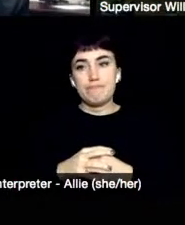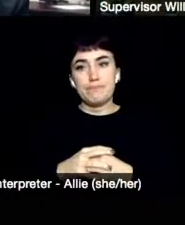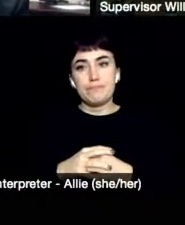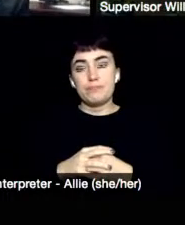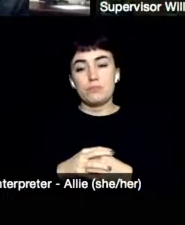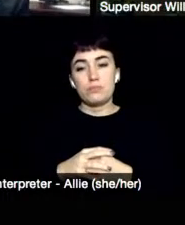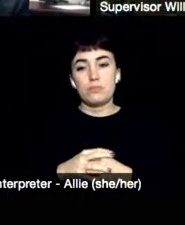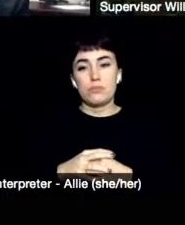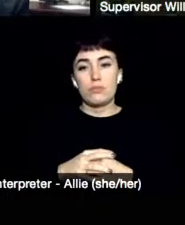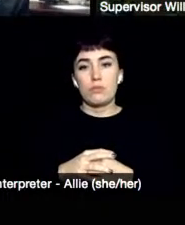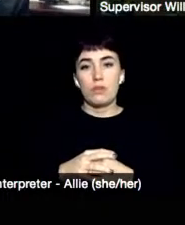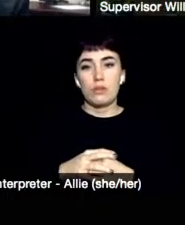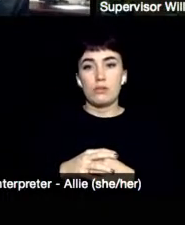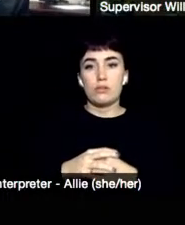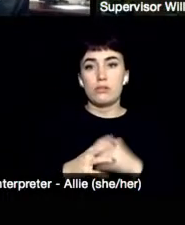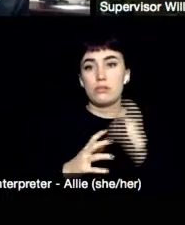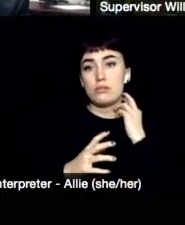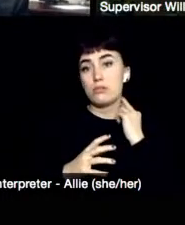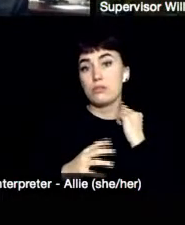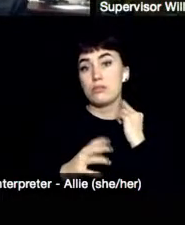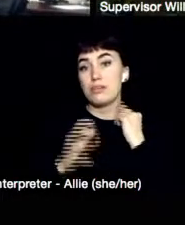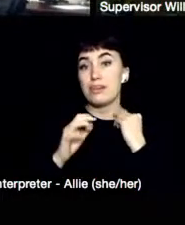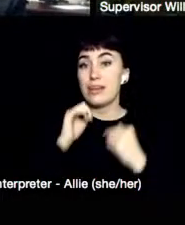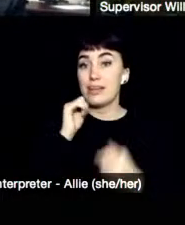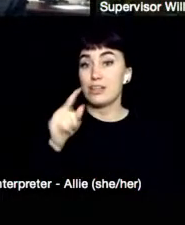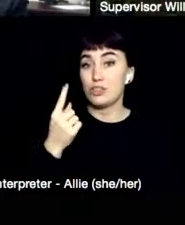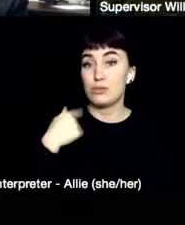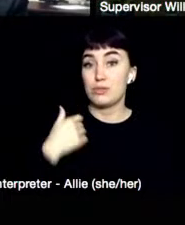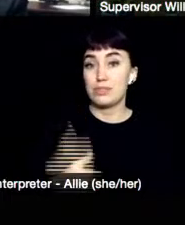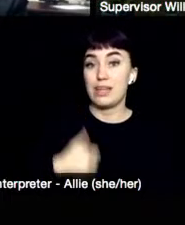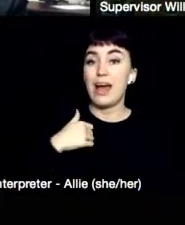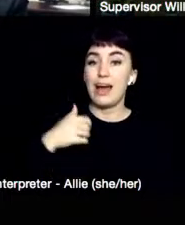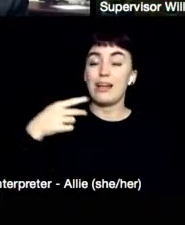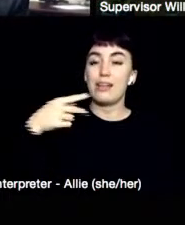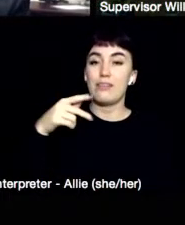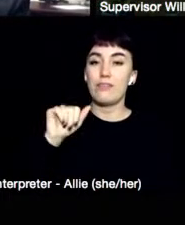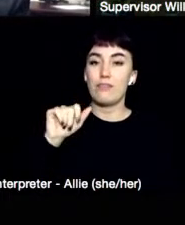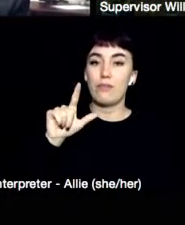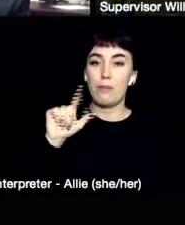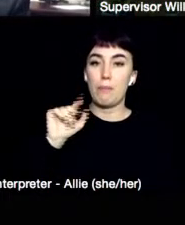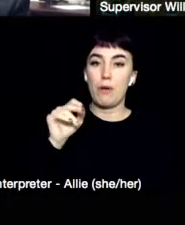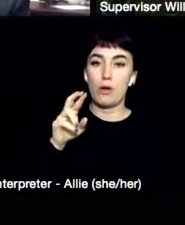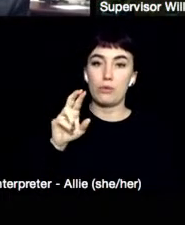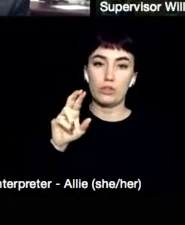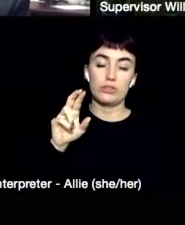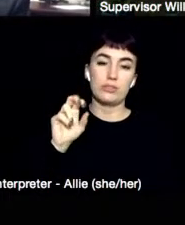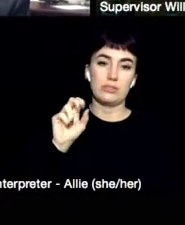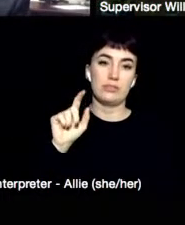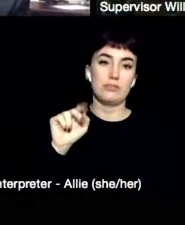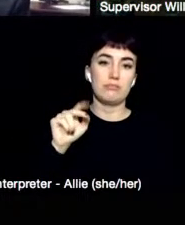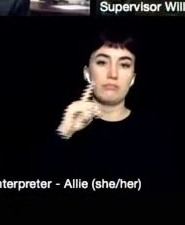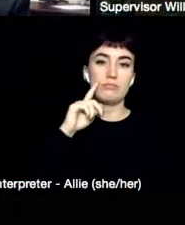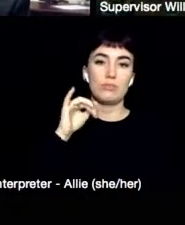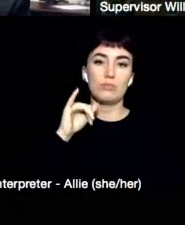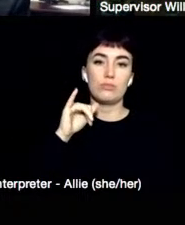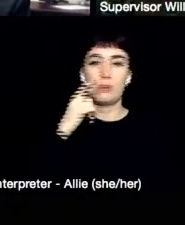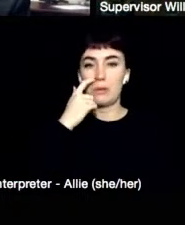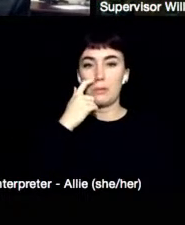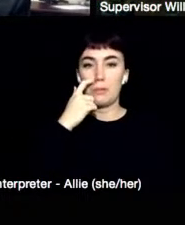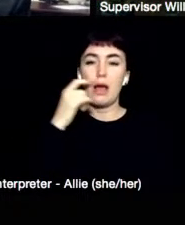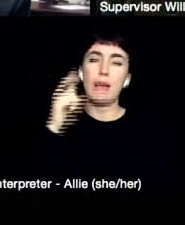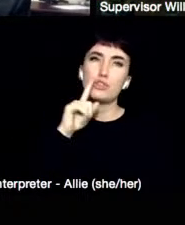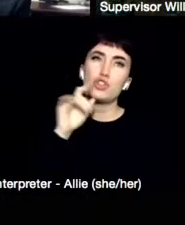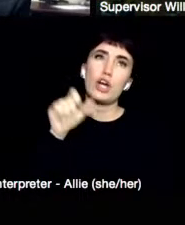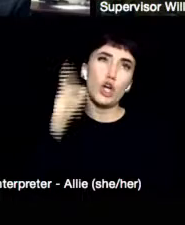And I'm not speaking because I live on Palmerston. I live enough down Palmerston. It's not going to be intrusive. I'm sure I could hear it if